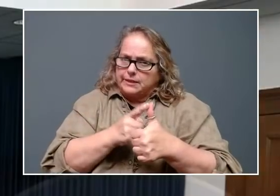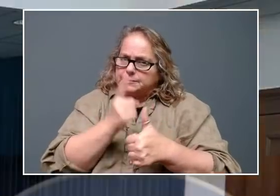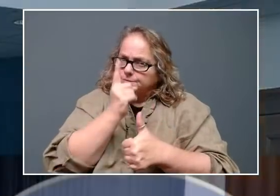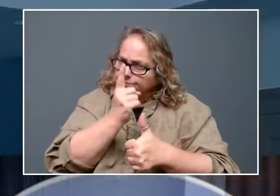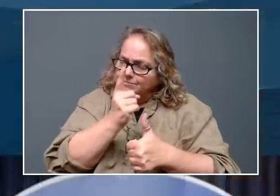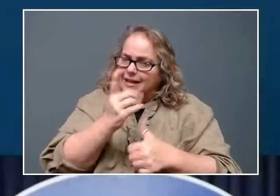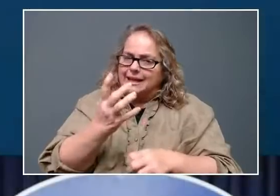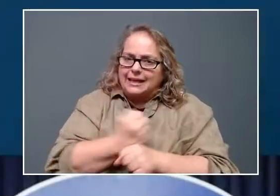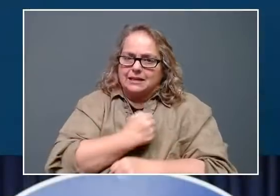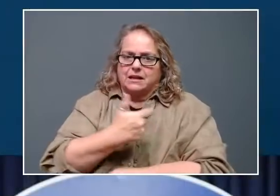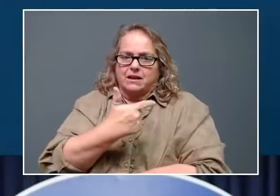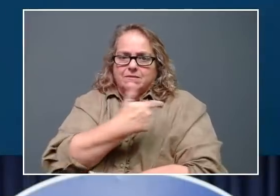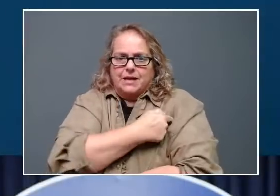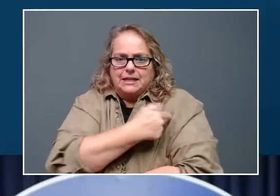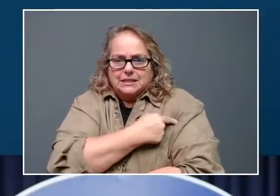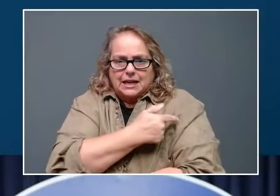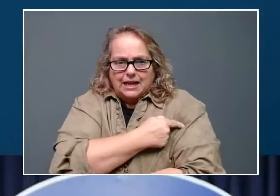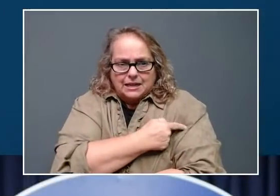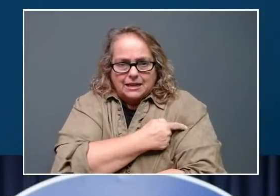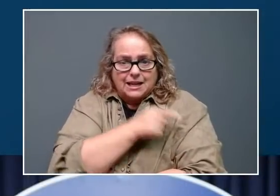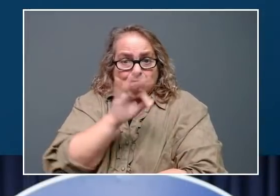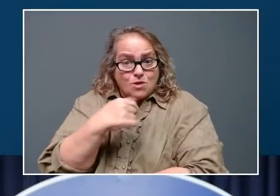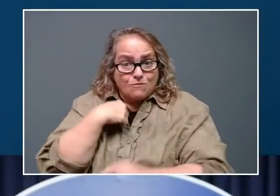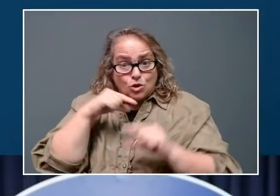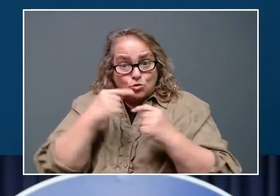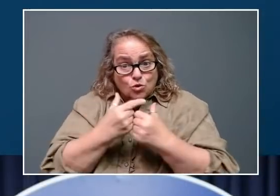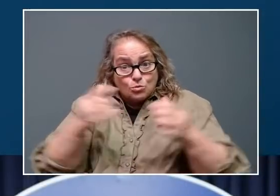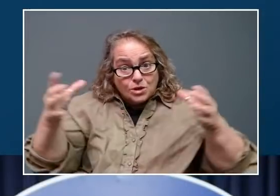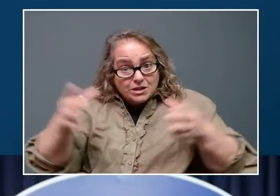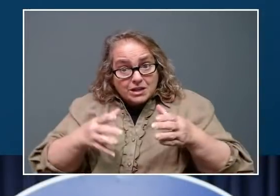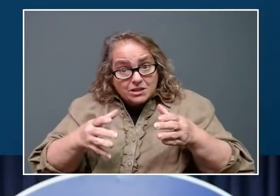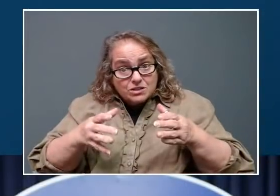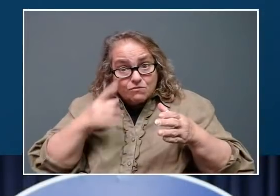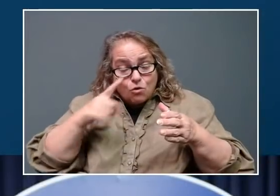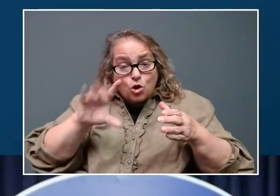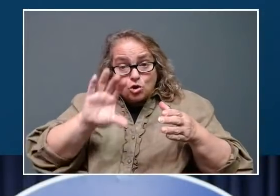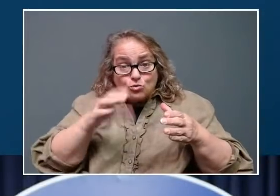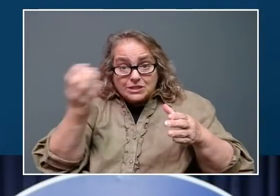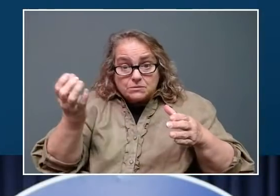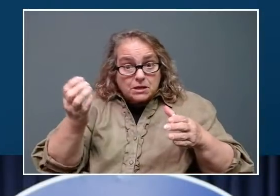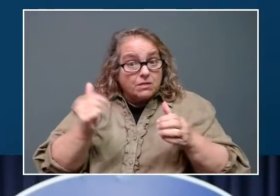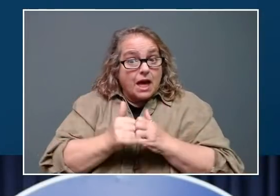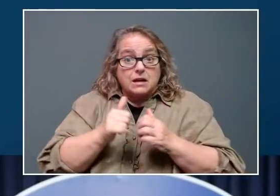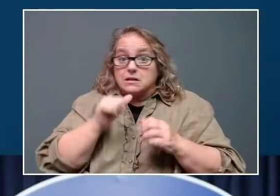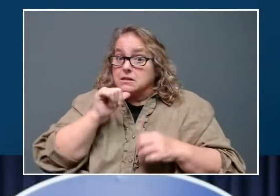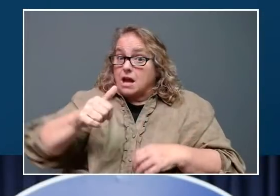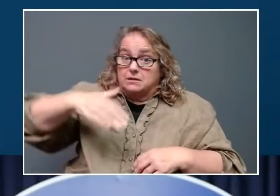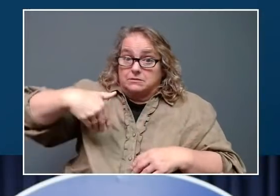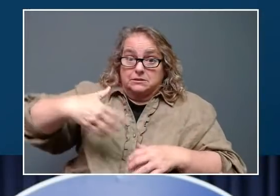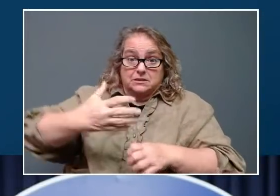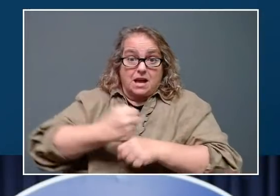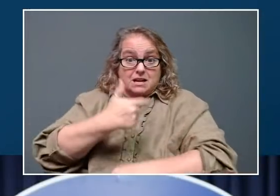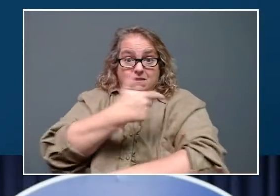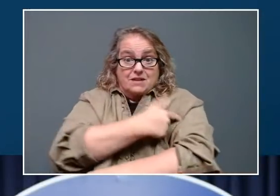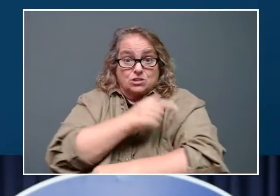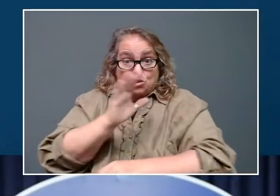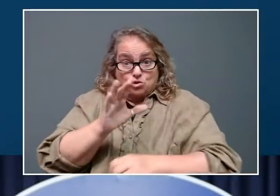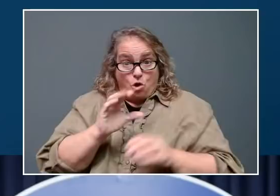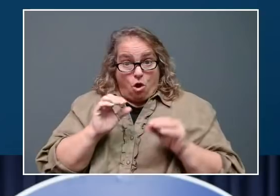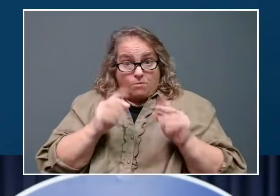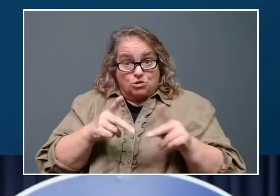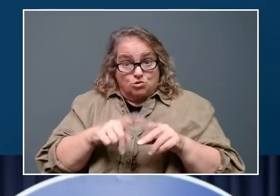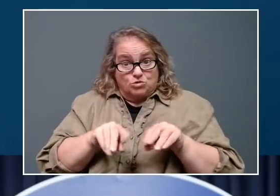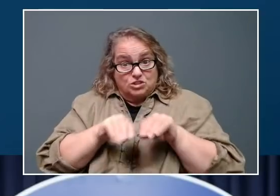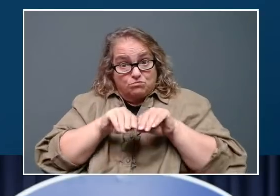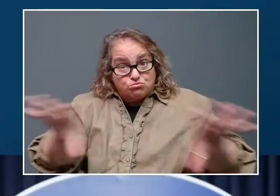together this Christmas season that is unvaccinated, your chances for spreading something really